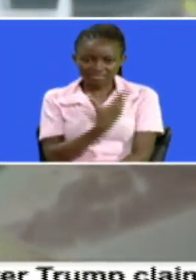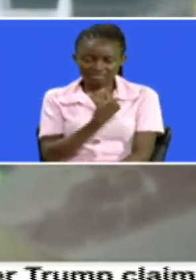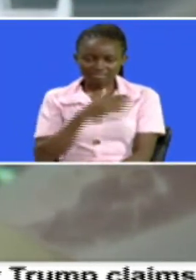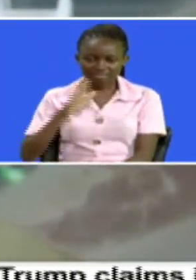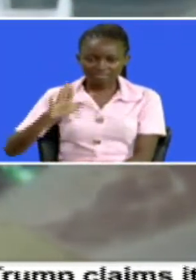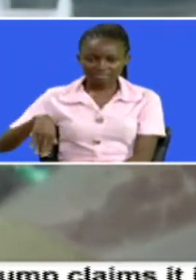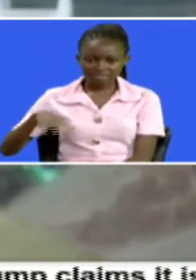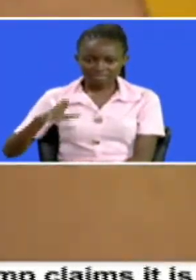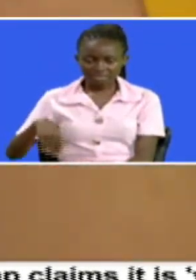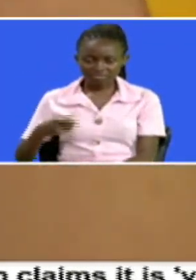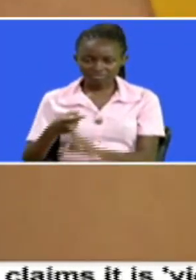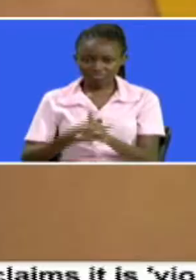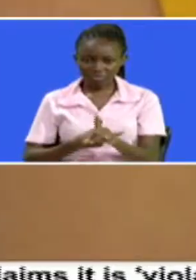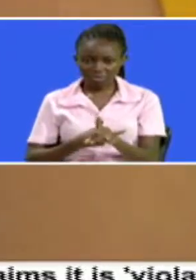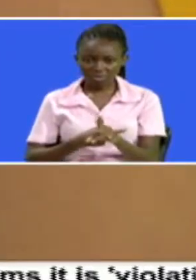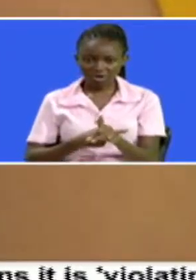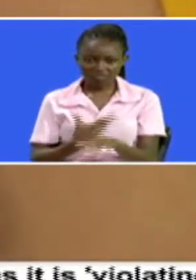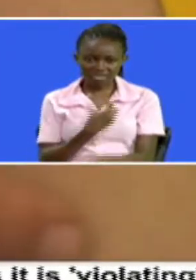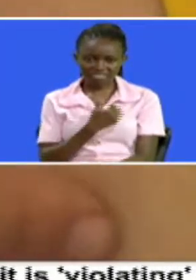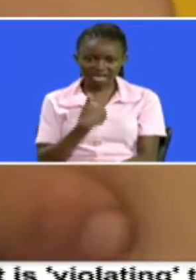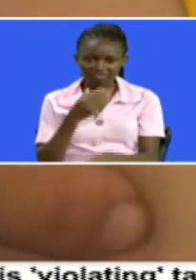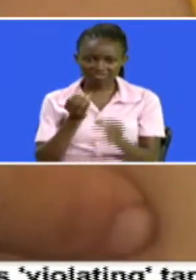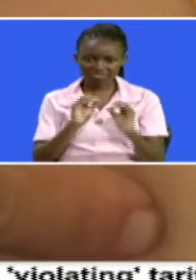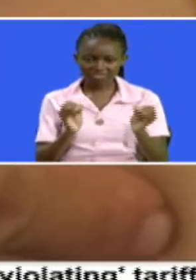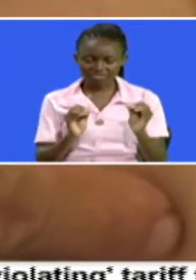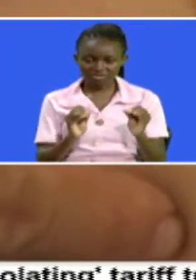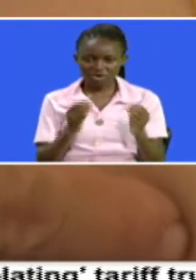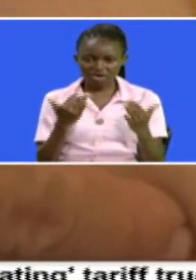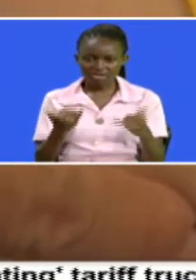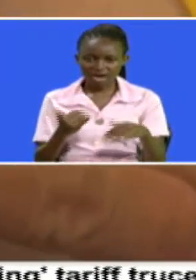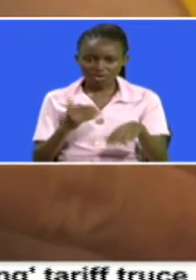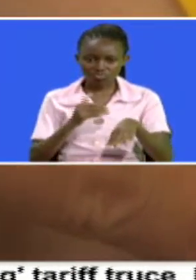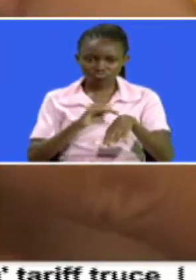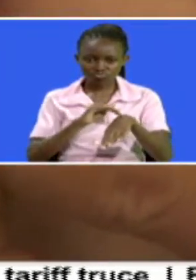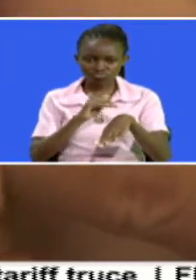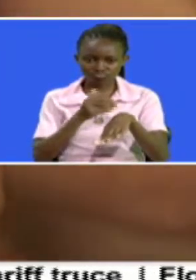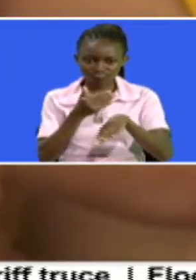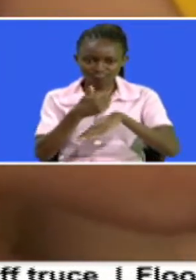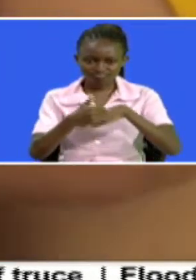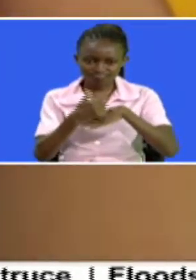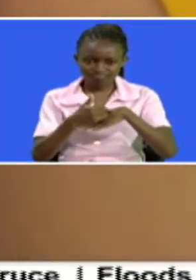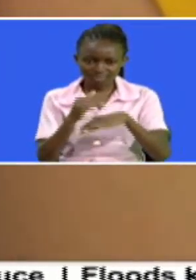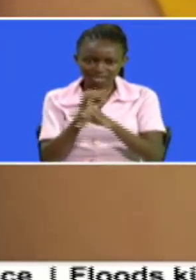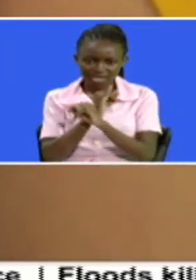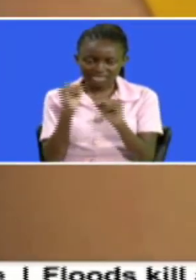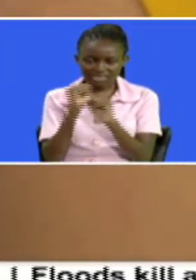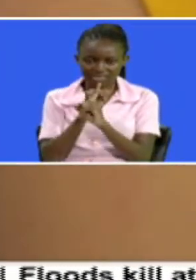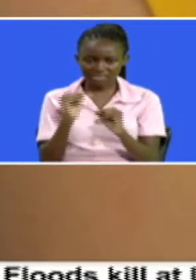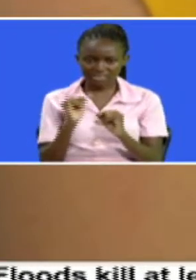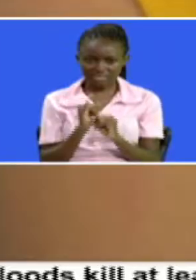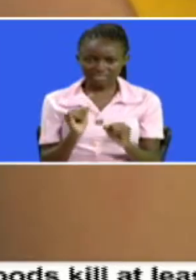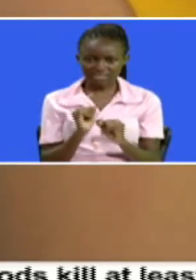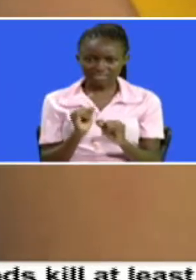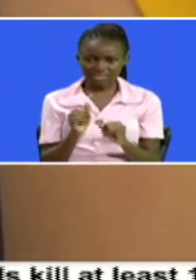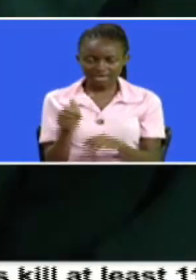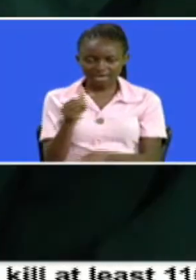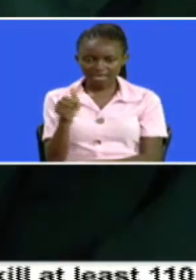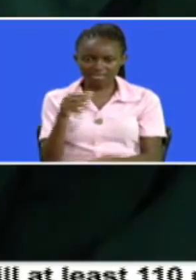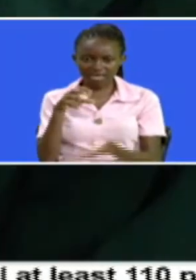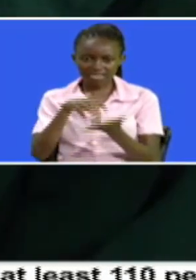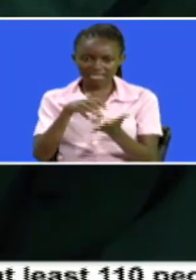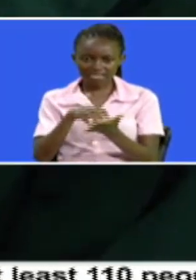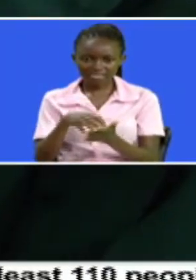post-exposure prophylaxis, which often involves wound cleaning, a course of rabies vaccine, and in some